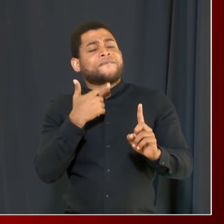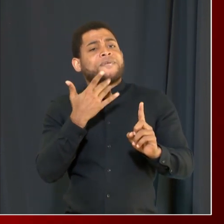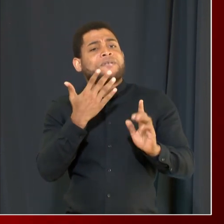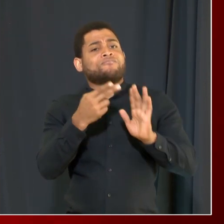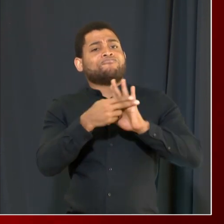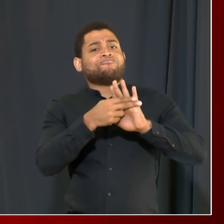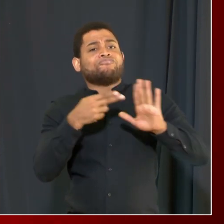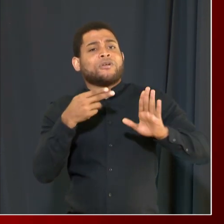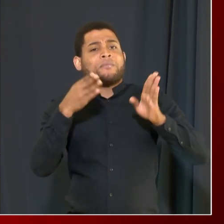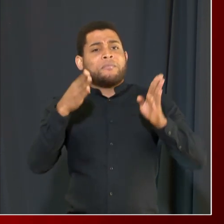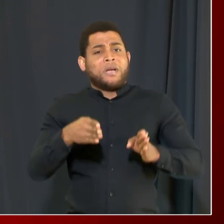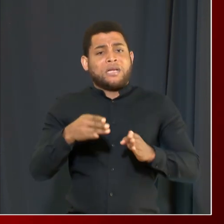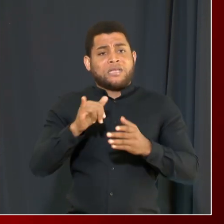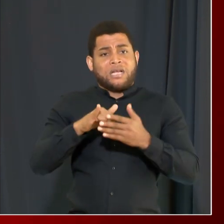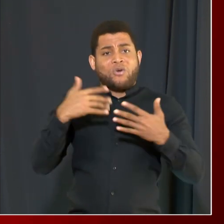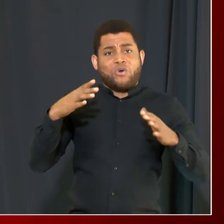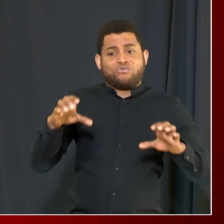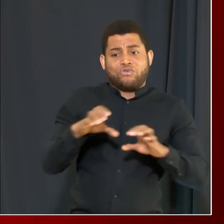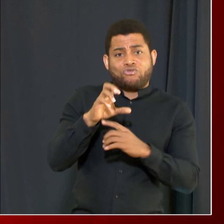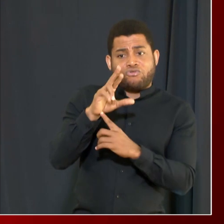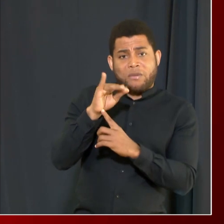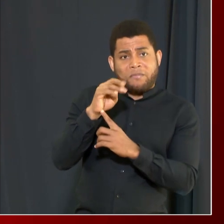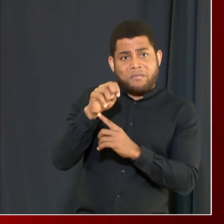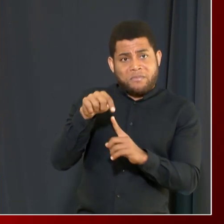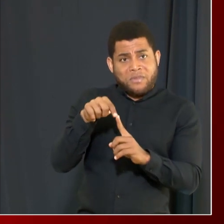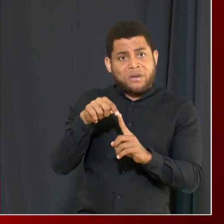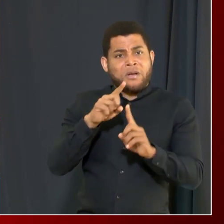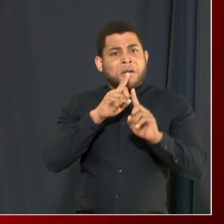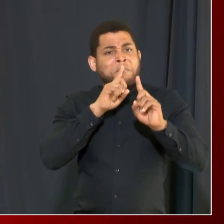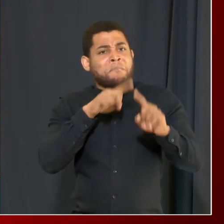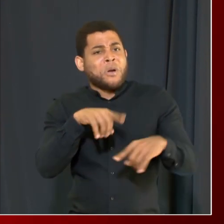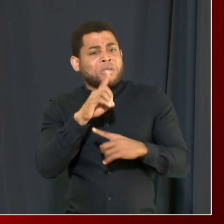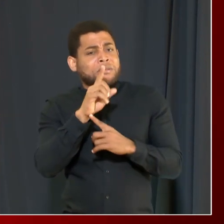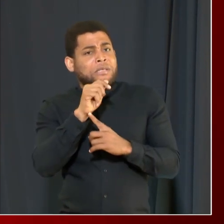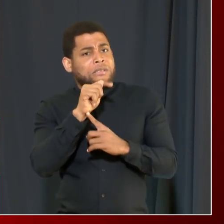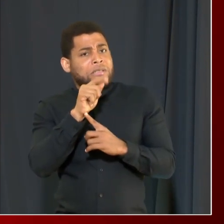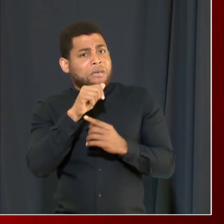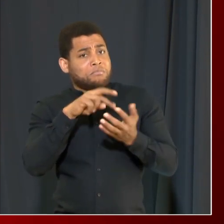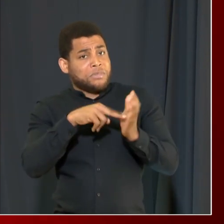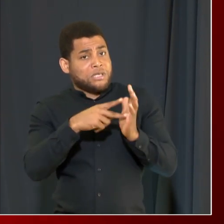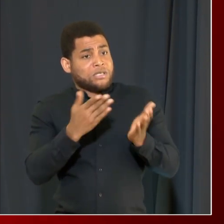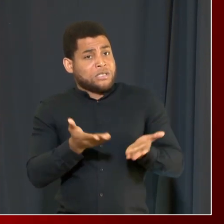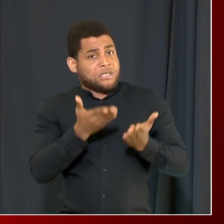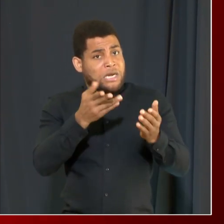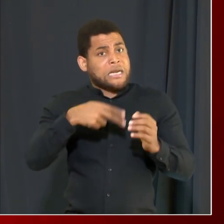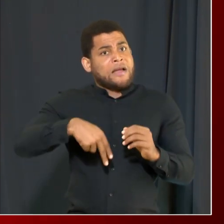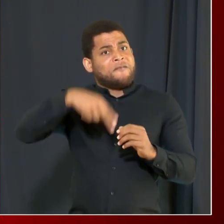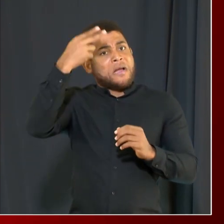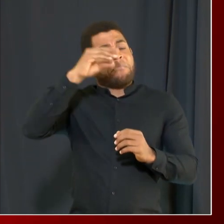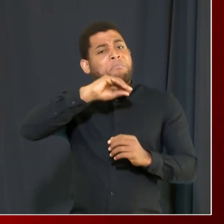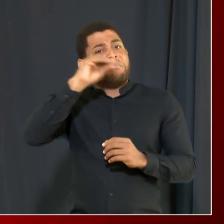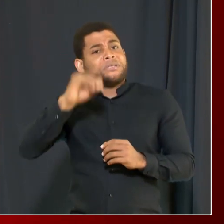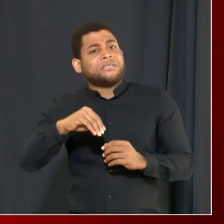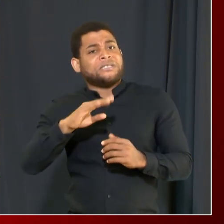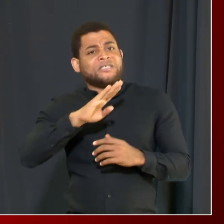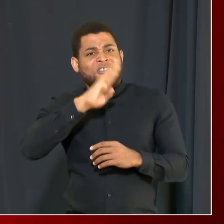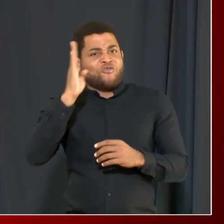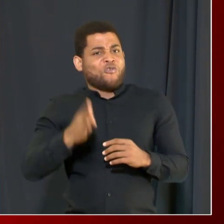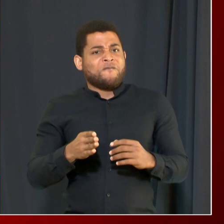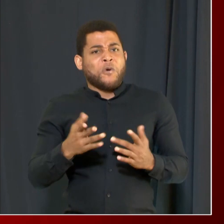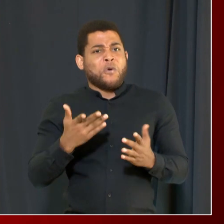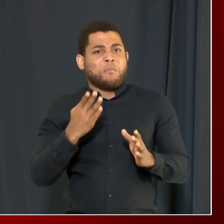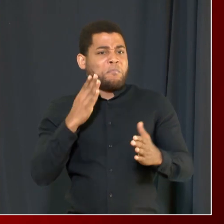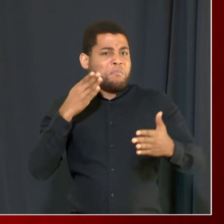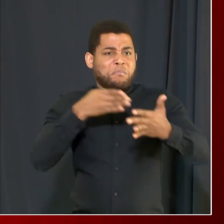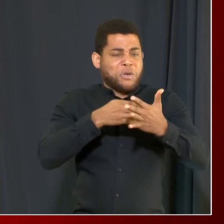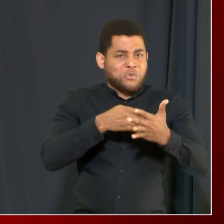been saying each time that, quote, "This suggests a high percentage of arrests are never prosecuted." Did your office know